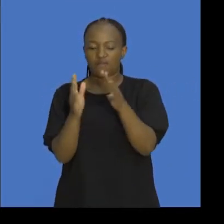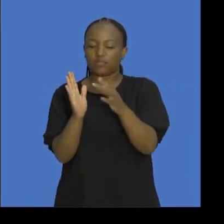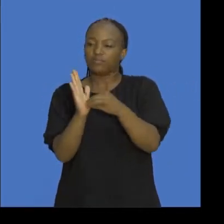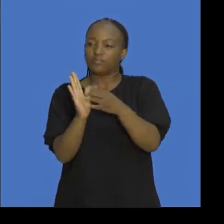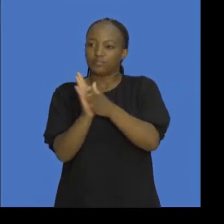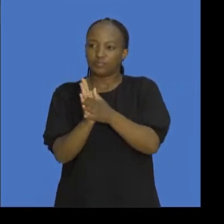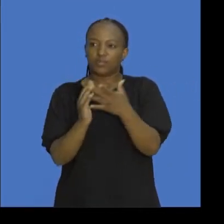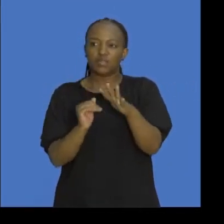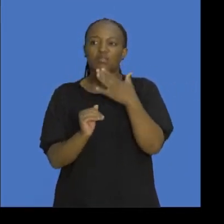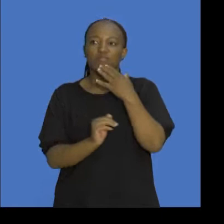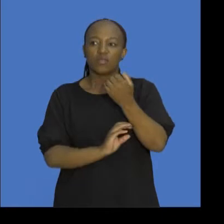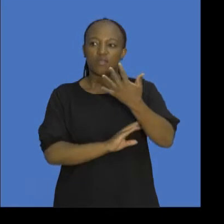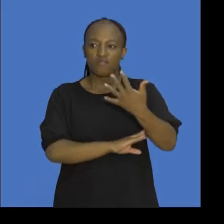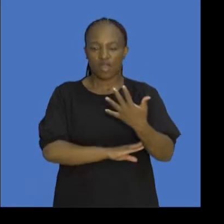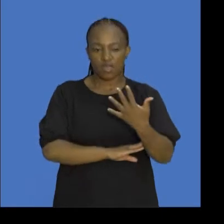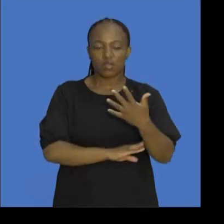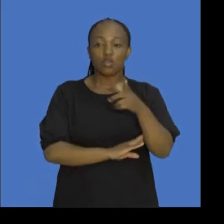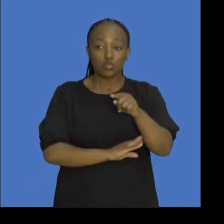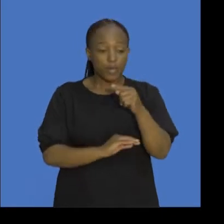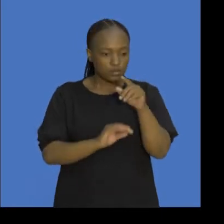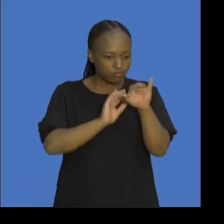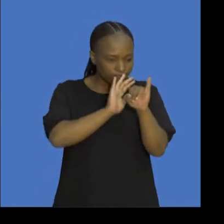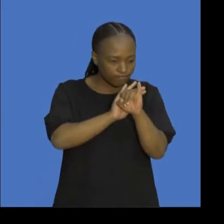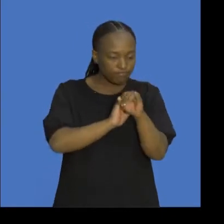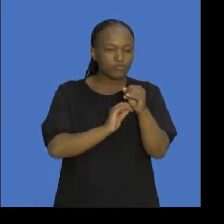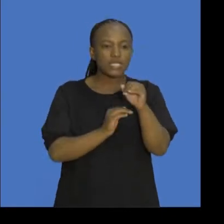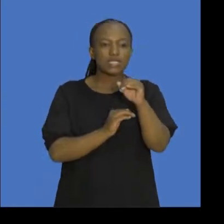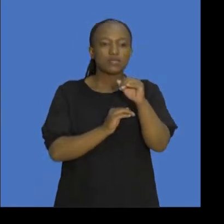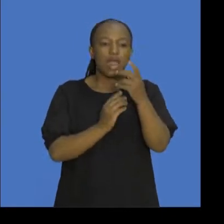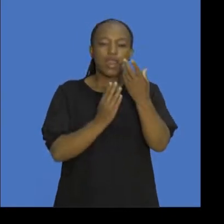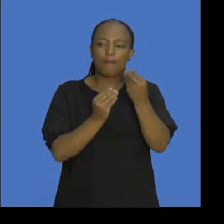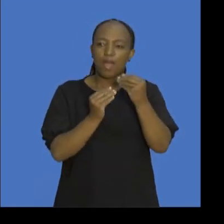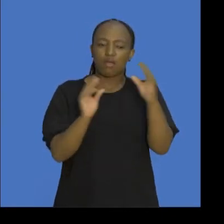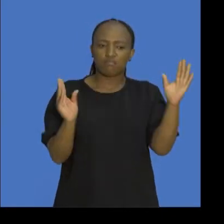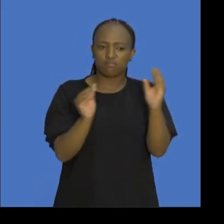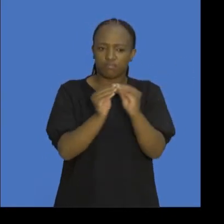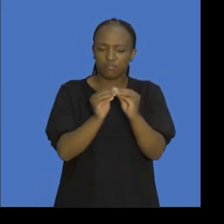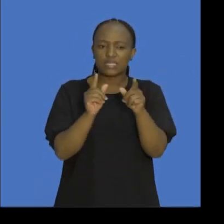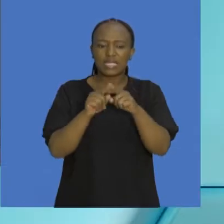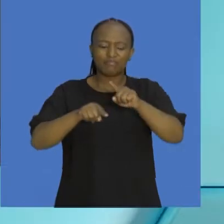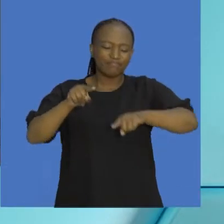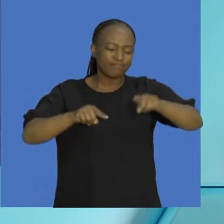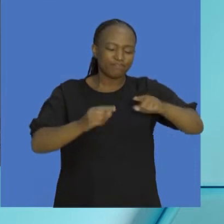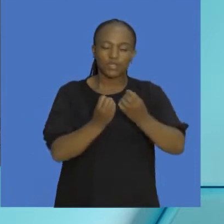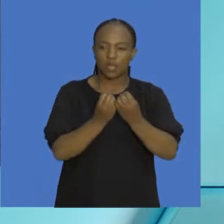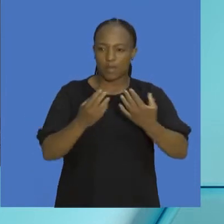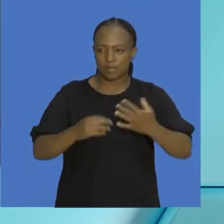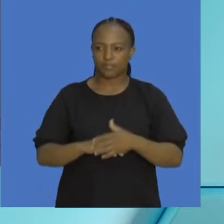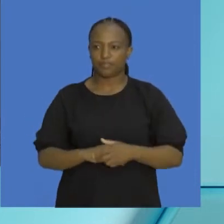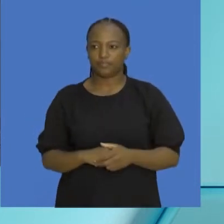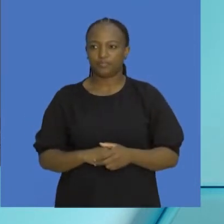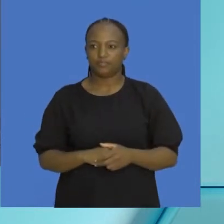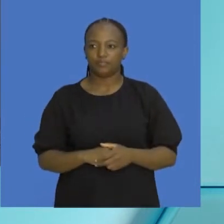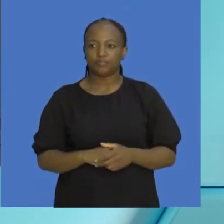recorded. Find the mean and the range for this data. Okay, so